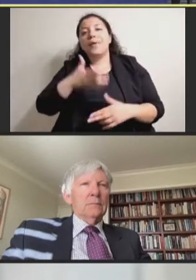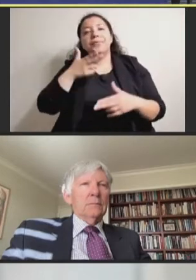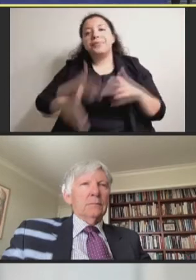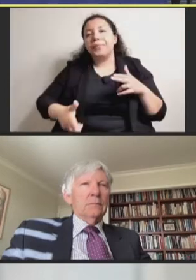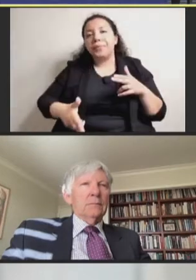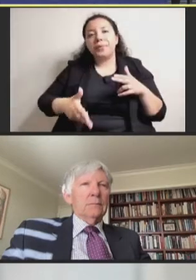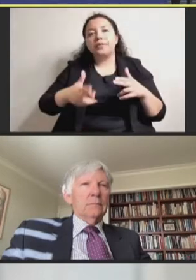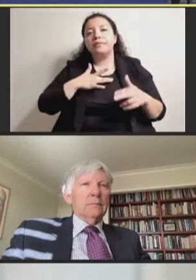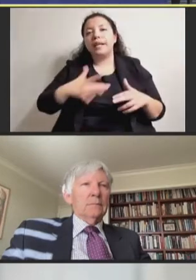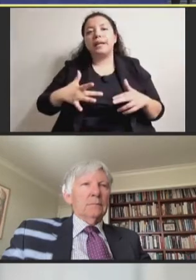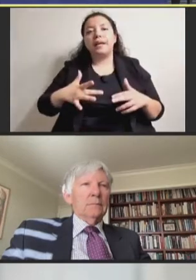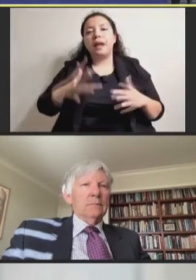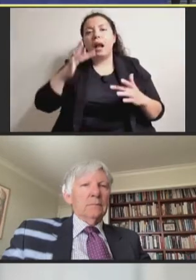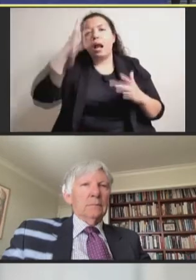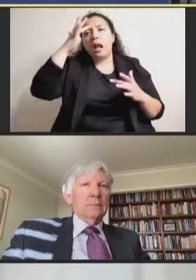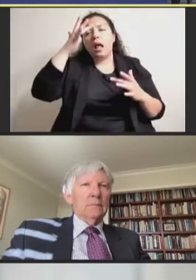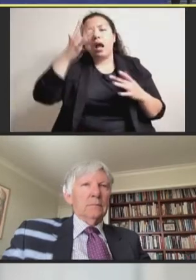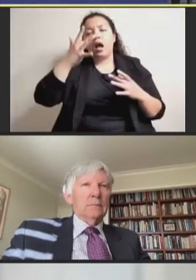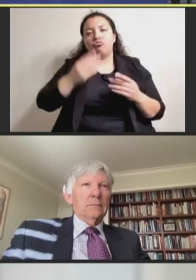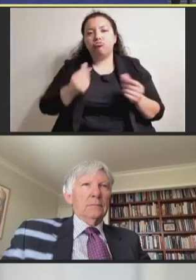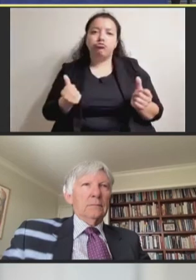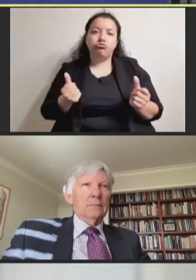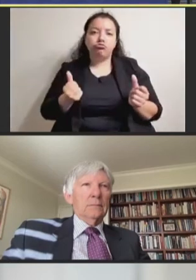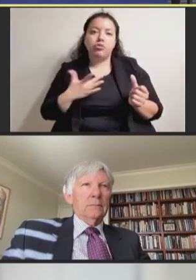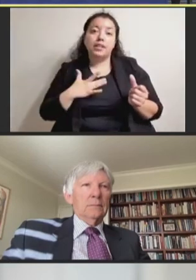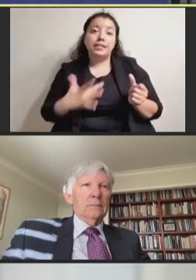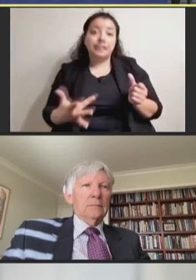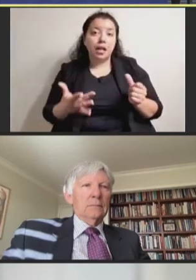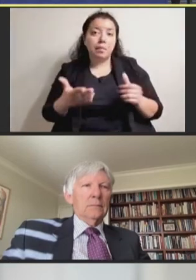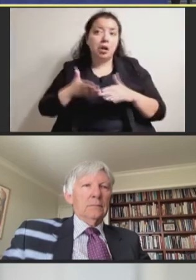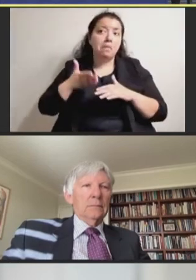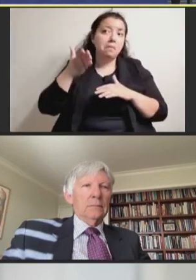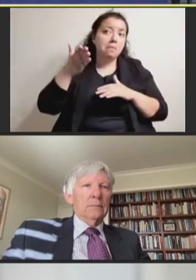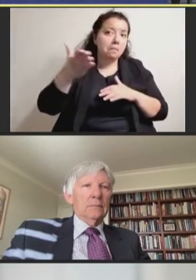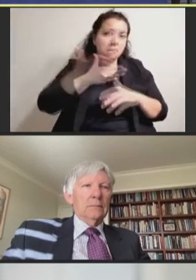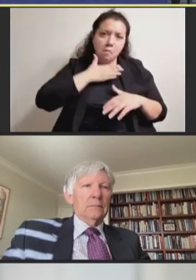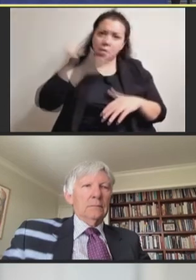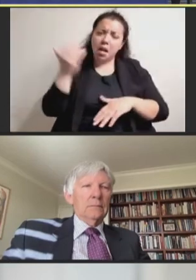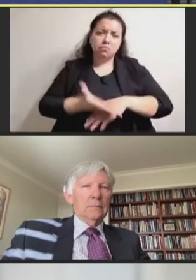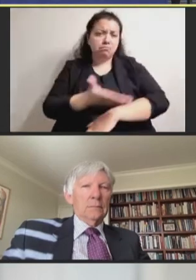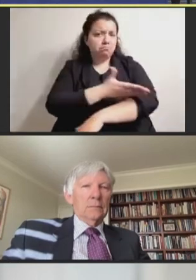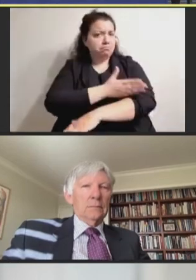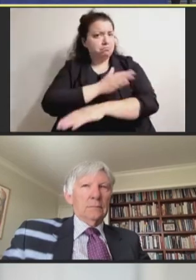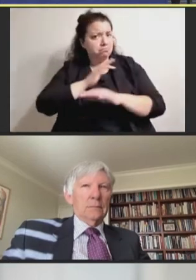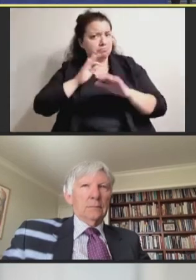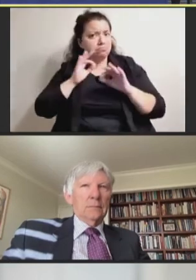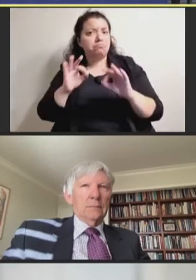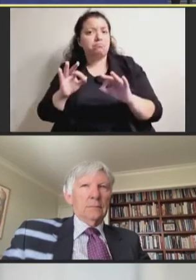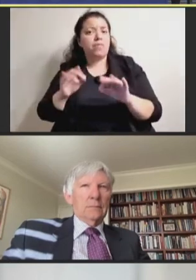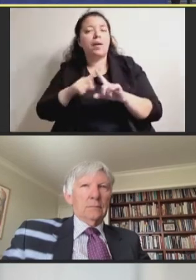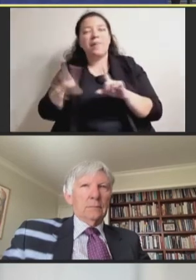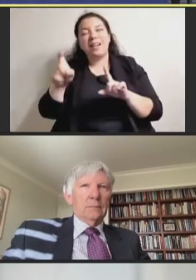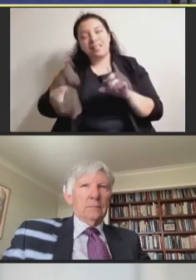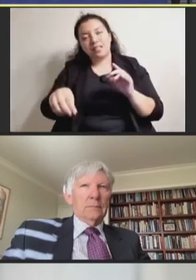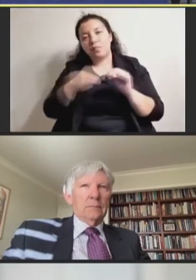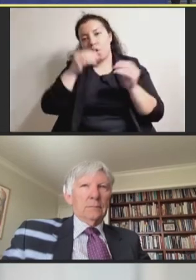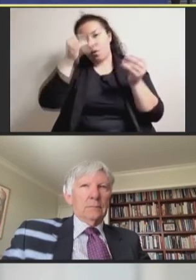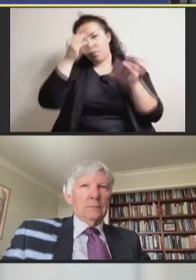and likely long-term outcomes are good. But we do need more investigation and more data going